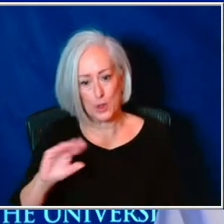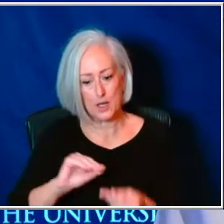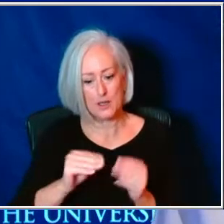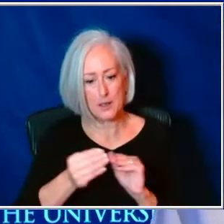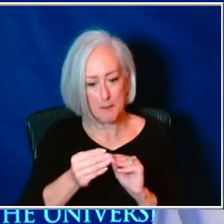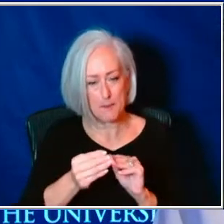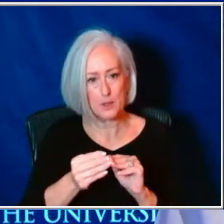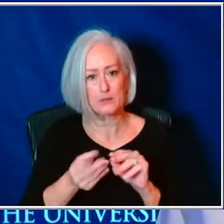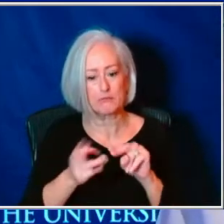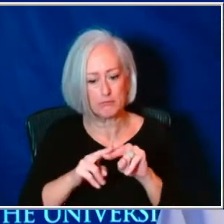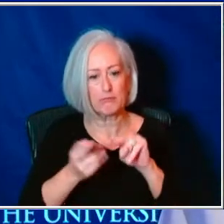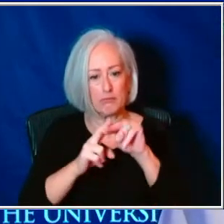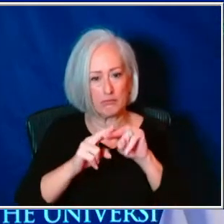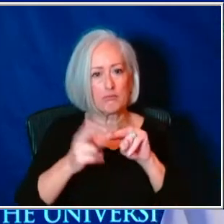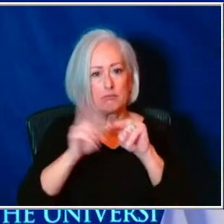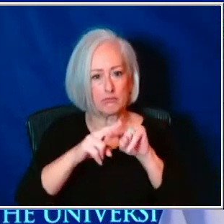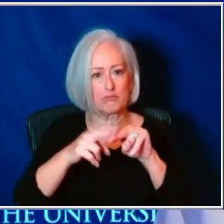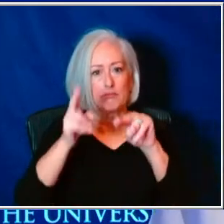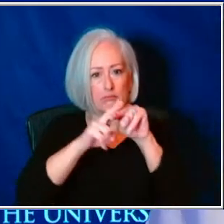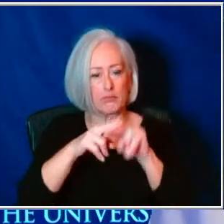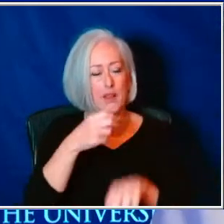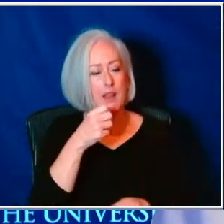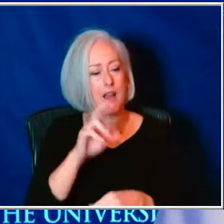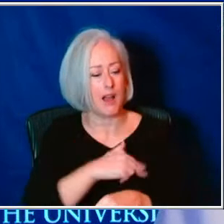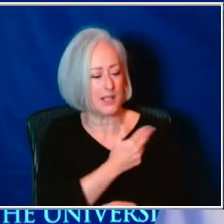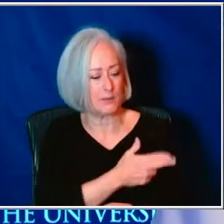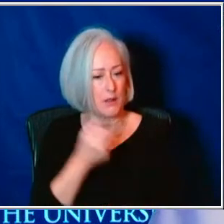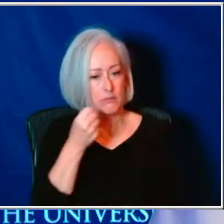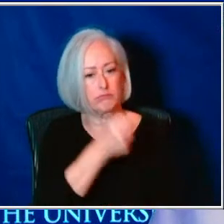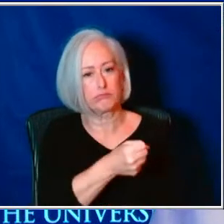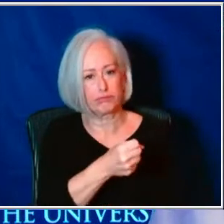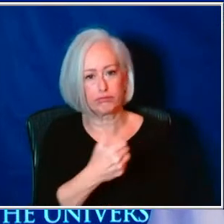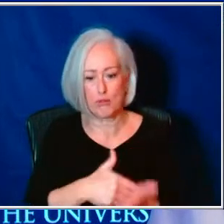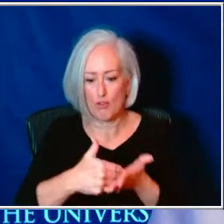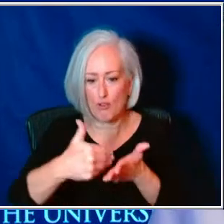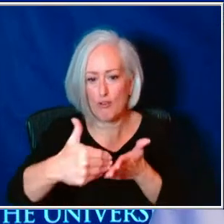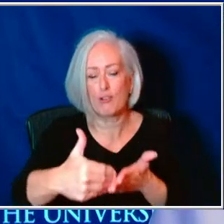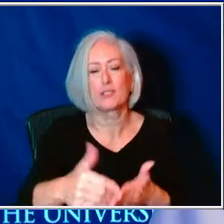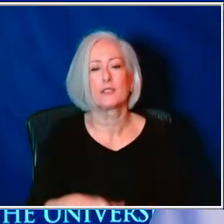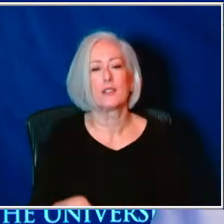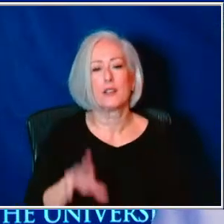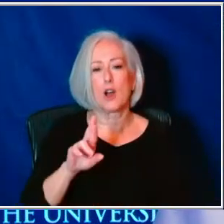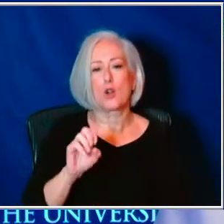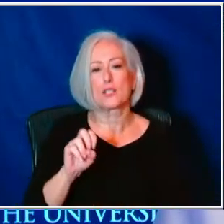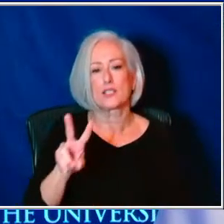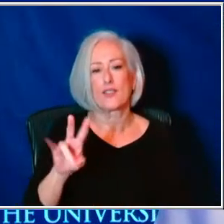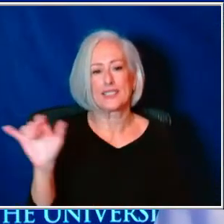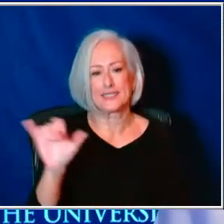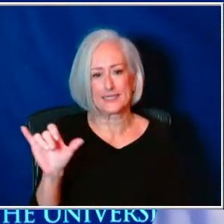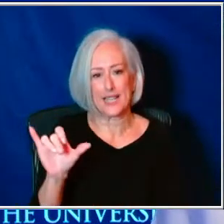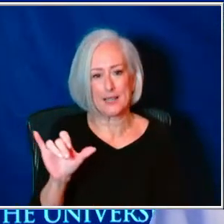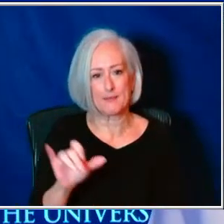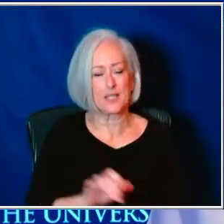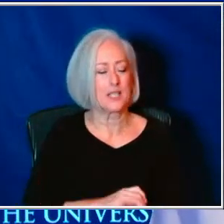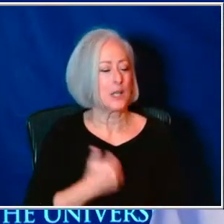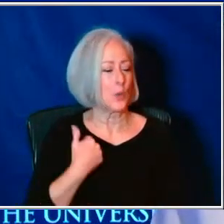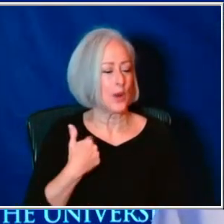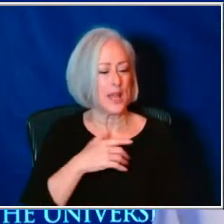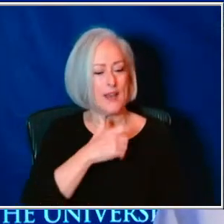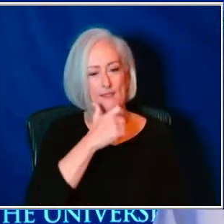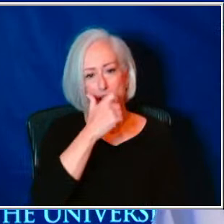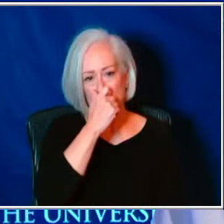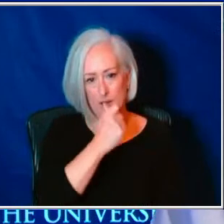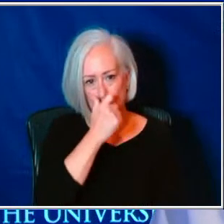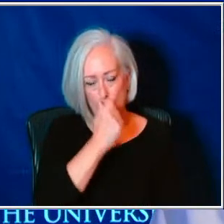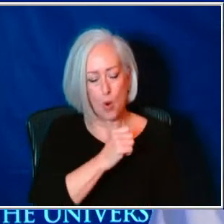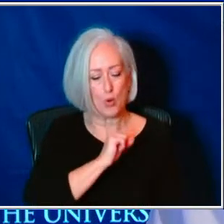still going up. Hospitalizations are still high. RSV as well. There are those other cough and cold viruses. I think there's something that is going